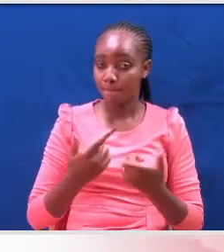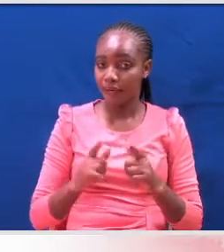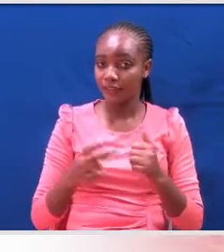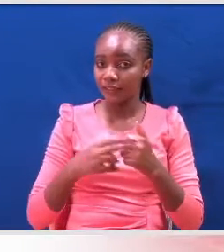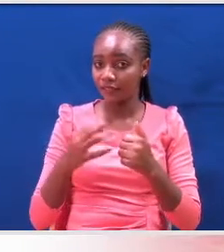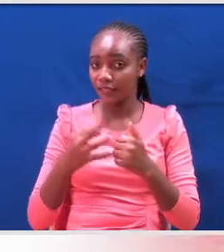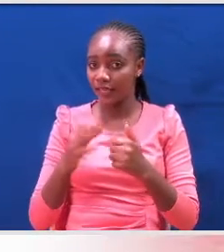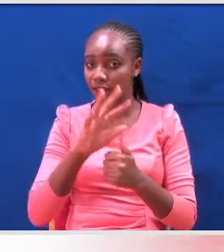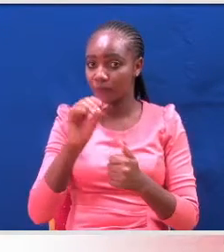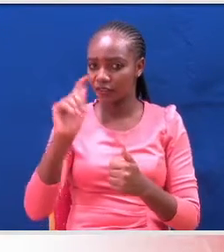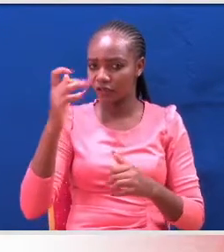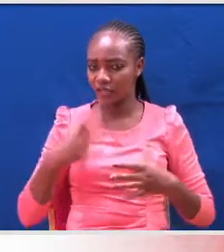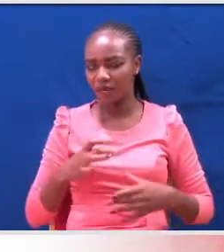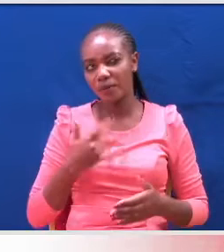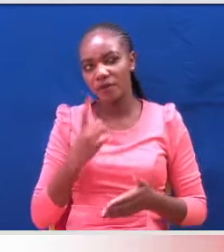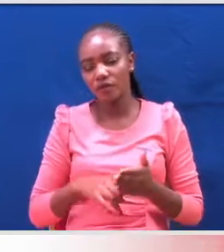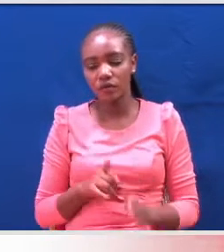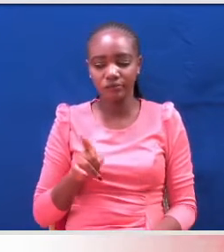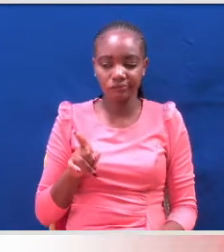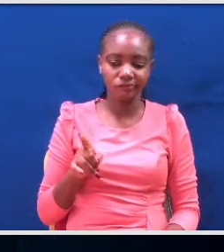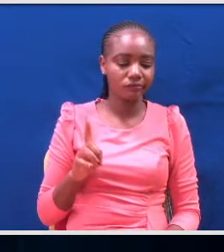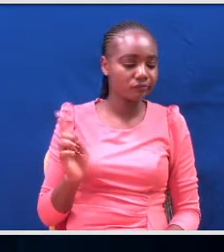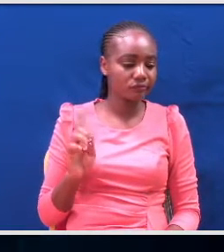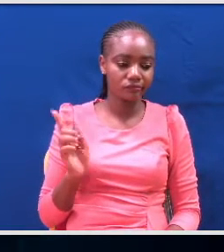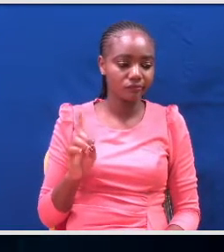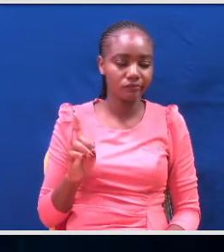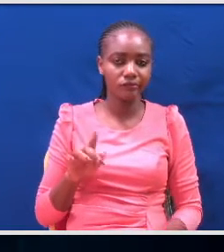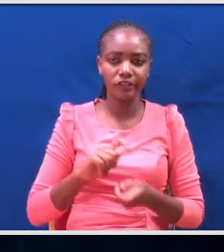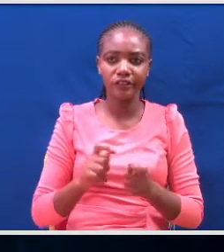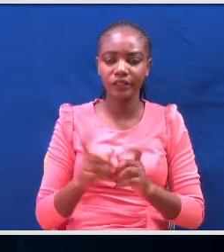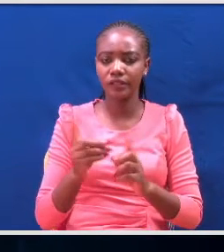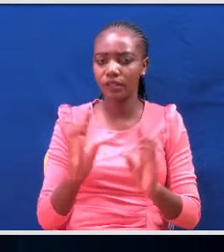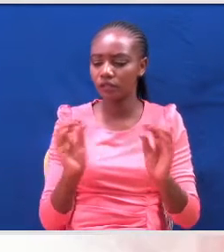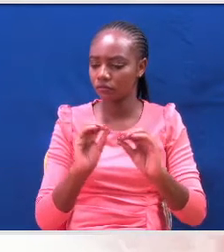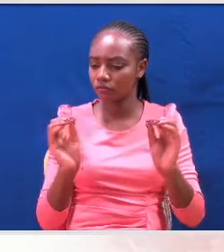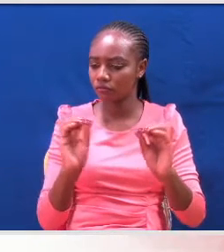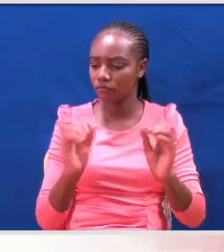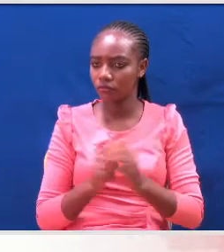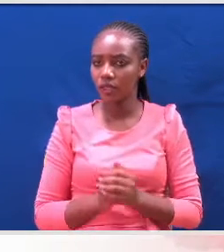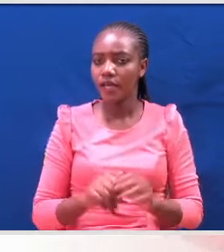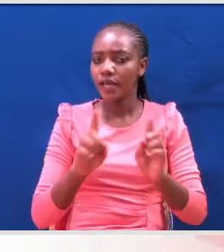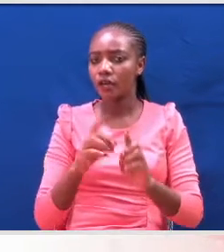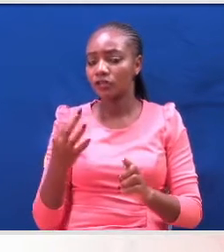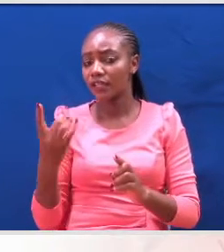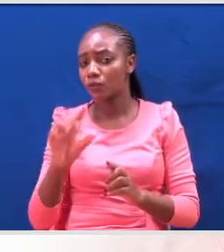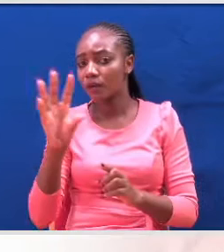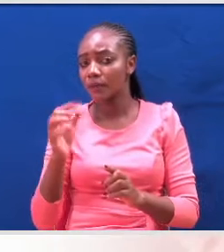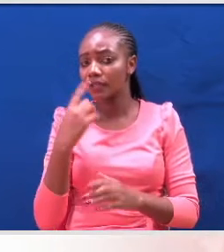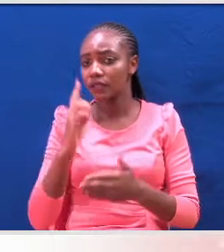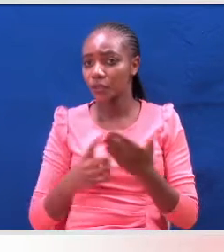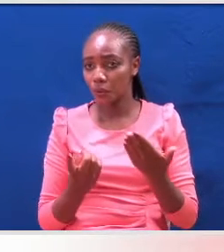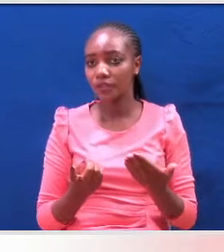78% of Kenyans feel that these are not valid reasons to postpone their elections, while 21% said they